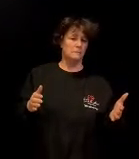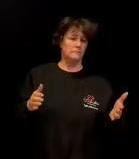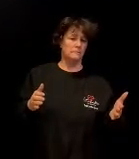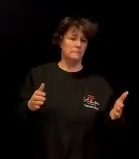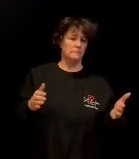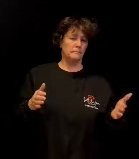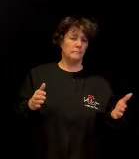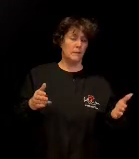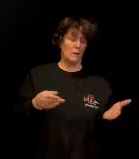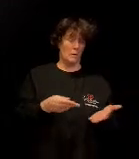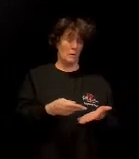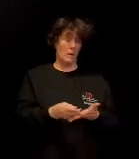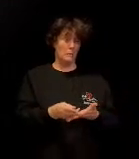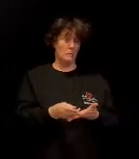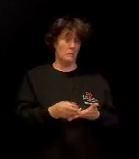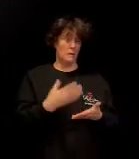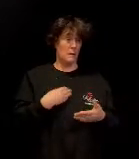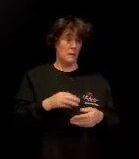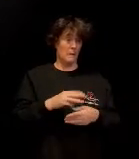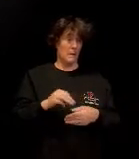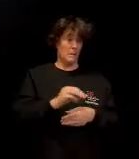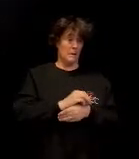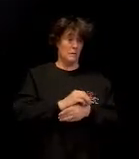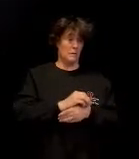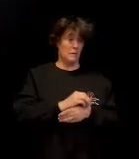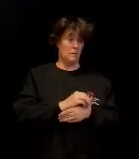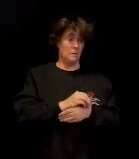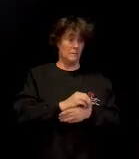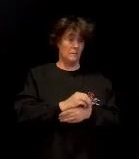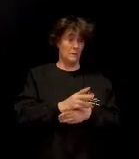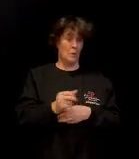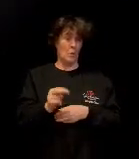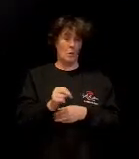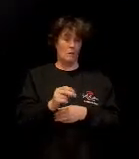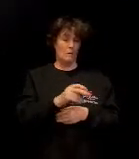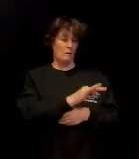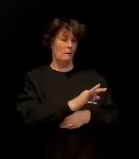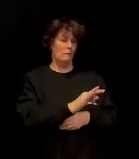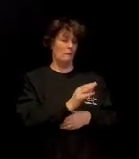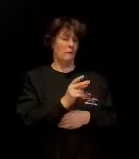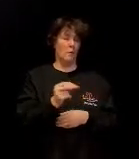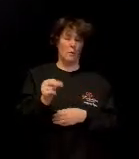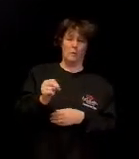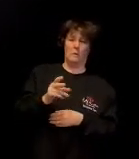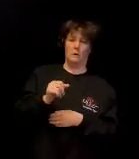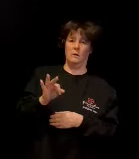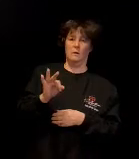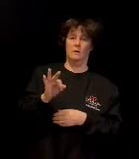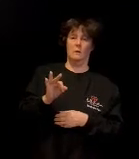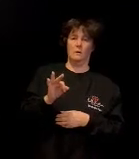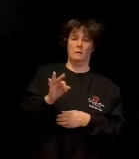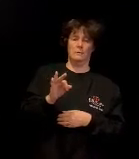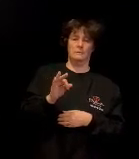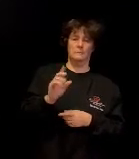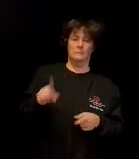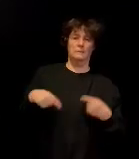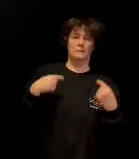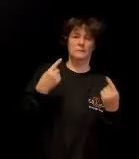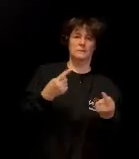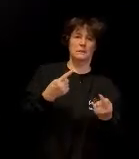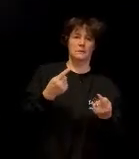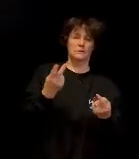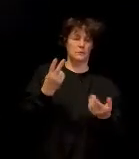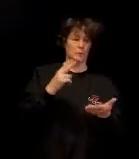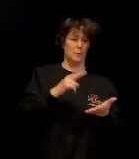because honestly, I've been on and off with my ministry over the years since the year 2000. Brother Jimmy back